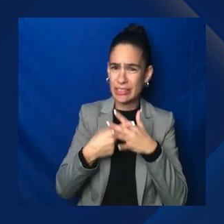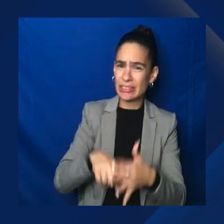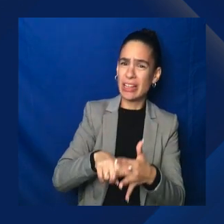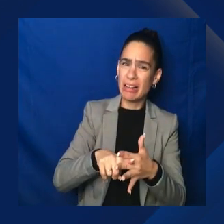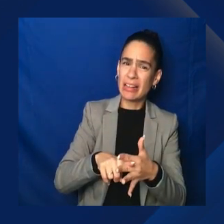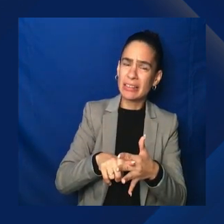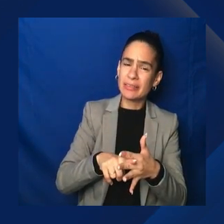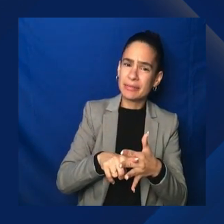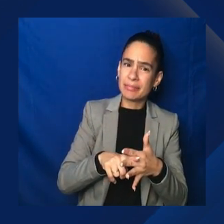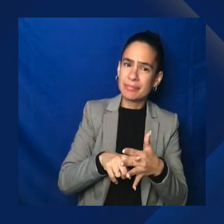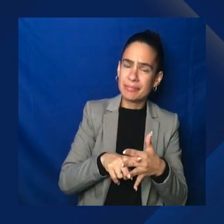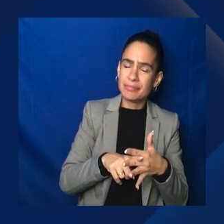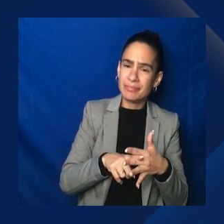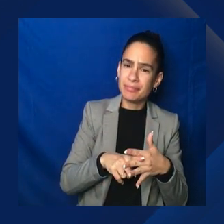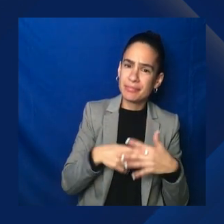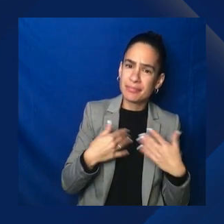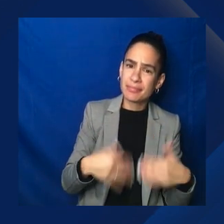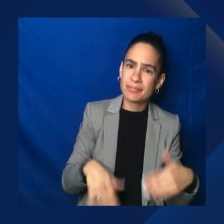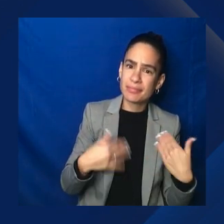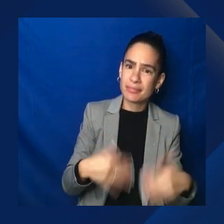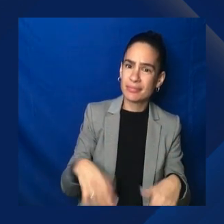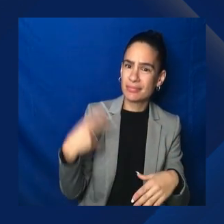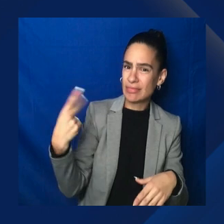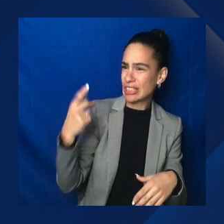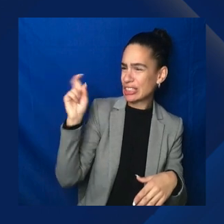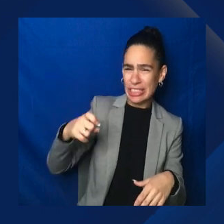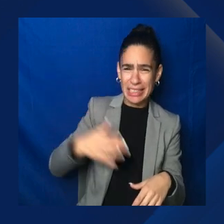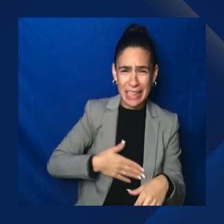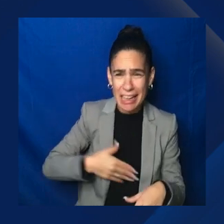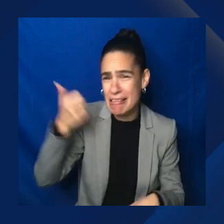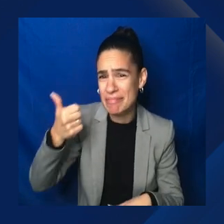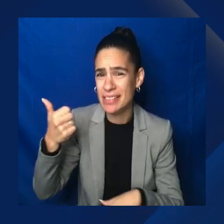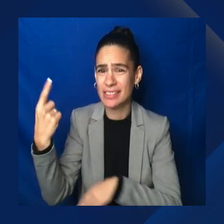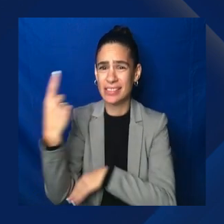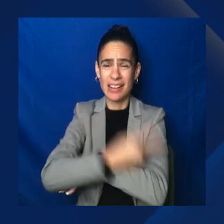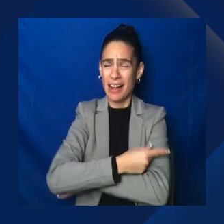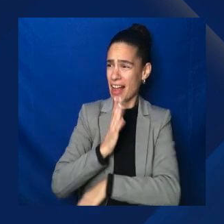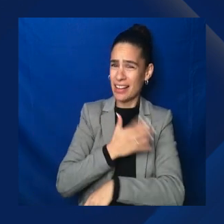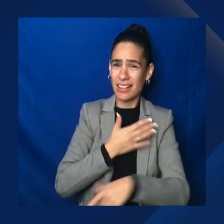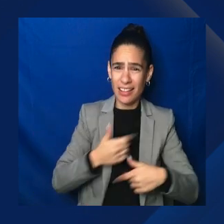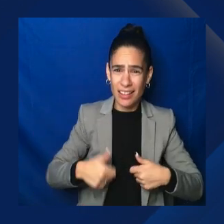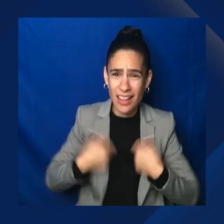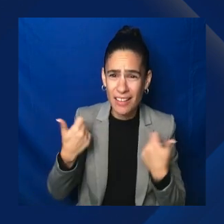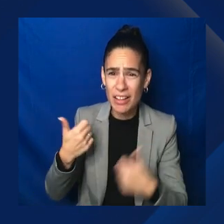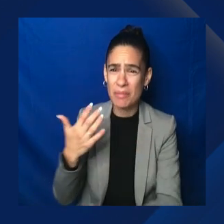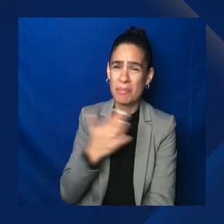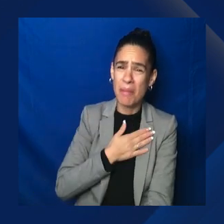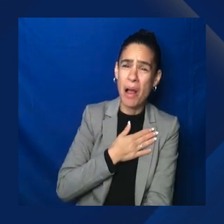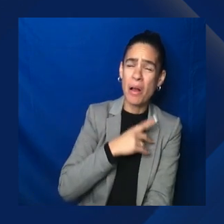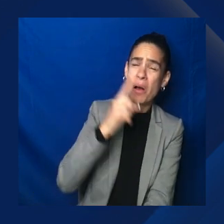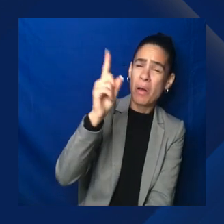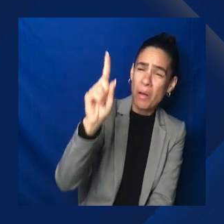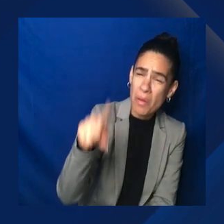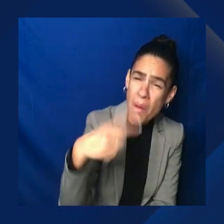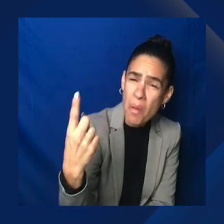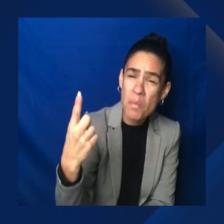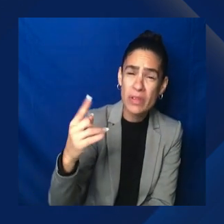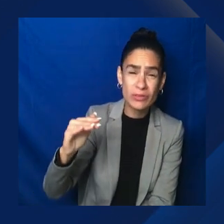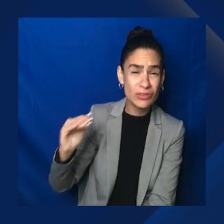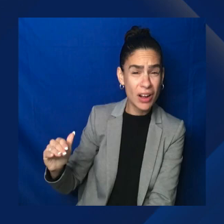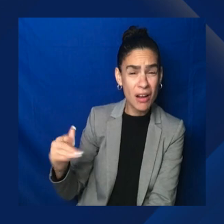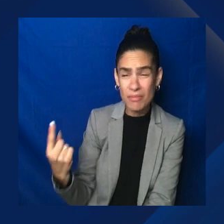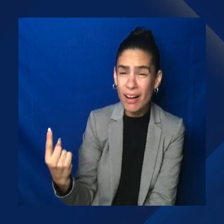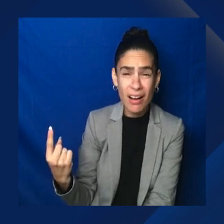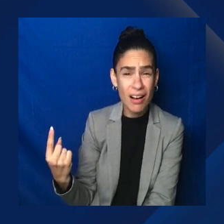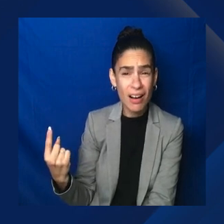mine, since this was my only child and my first grandchild. It became the worst day, one of the